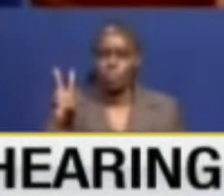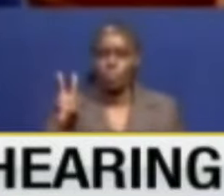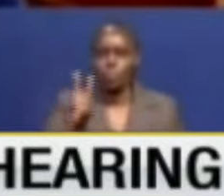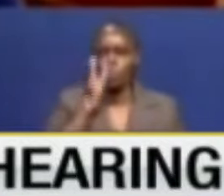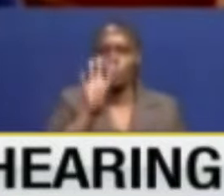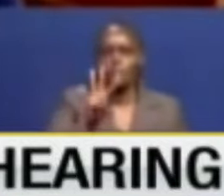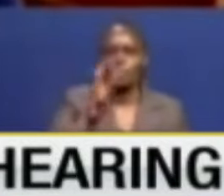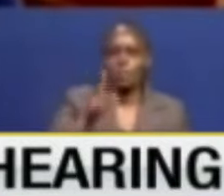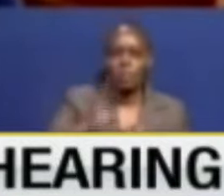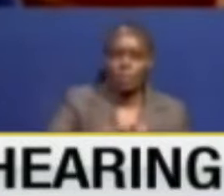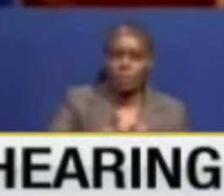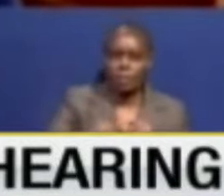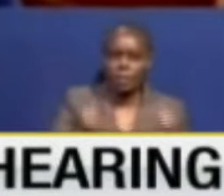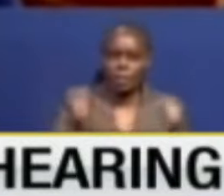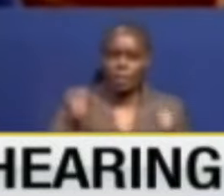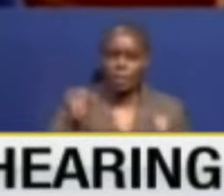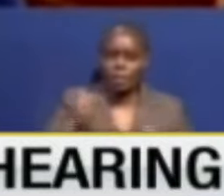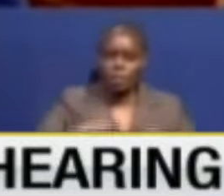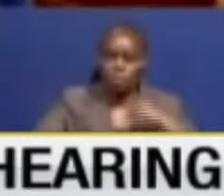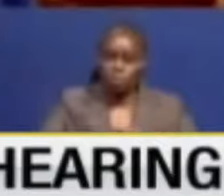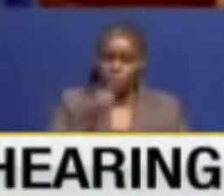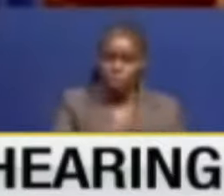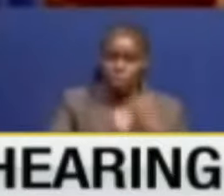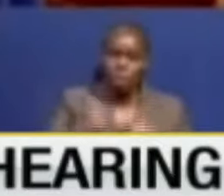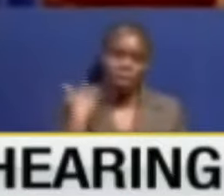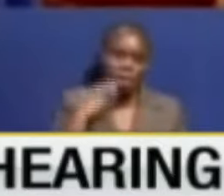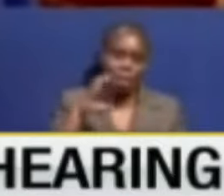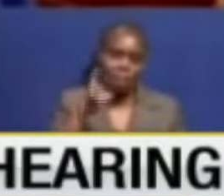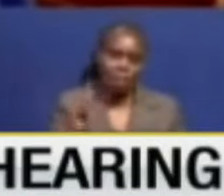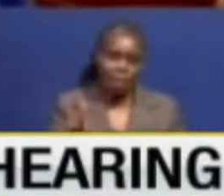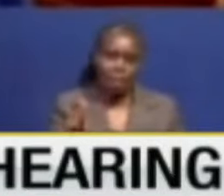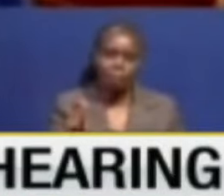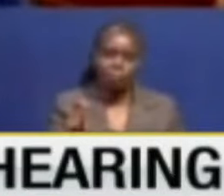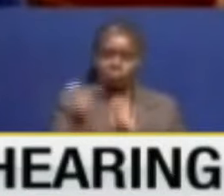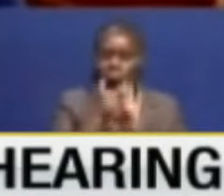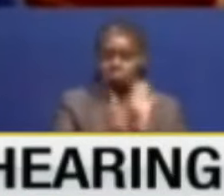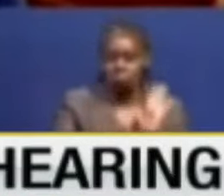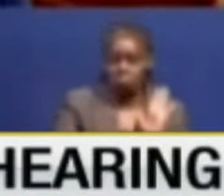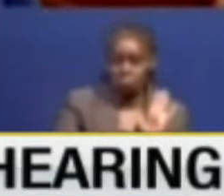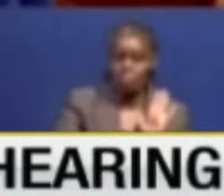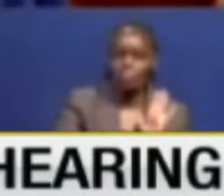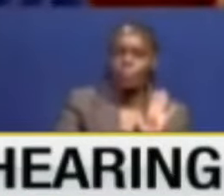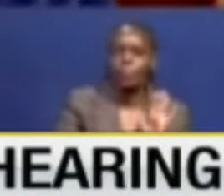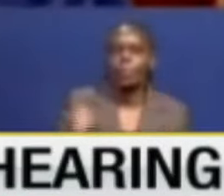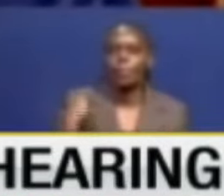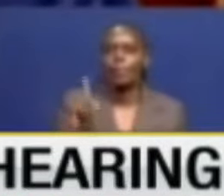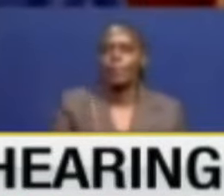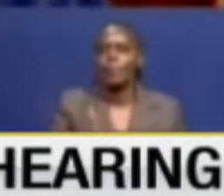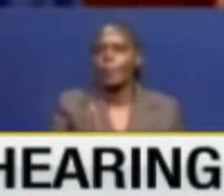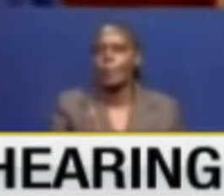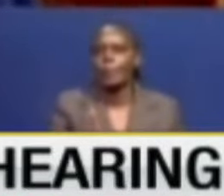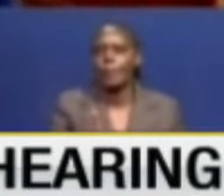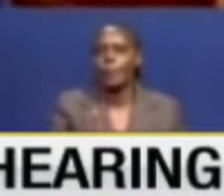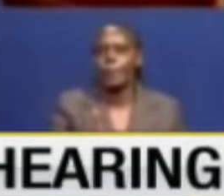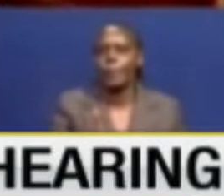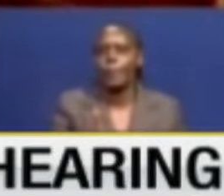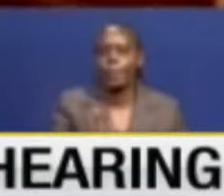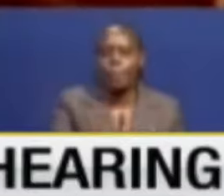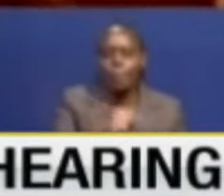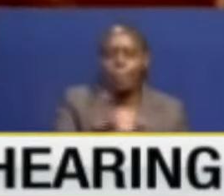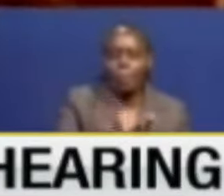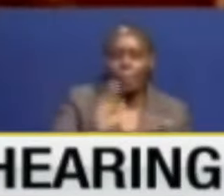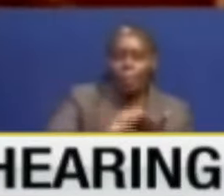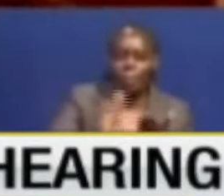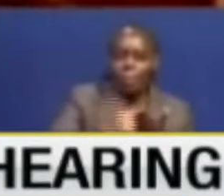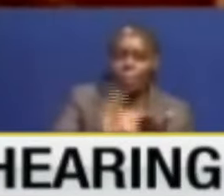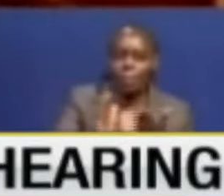46 of the Anti-Corruption and Economic Crimes Act by the following. 1, the irregular payment of